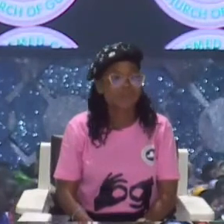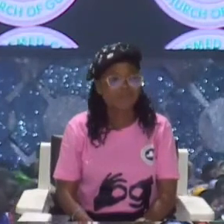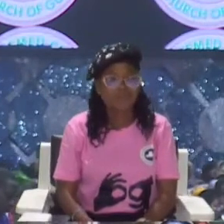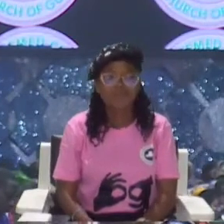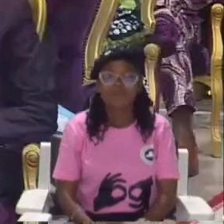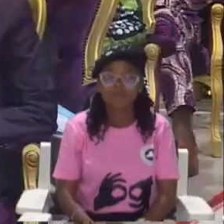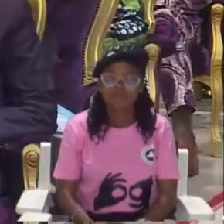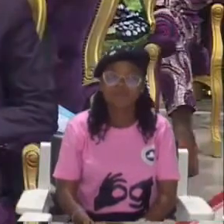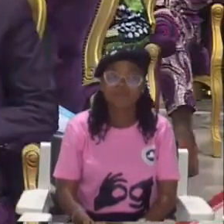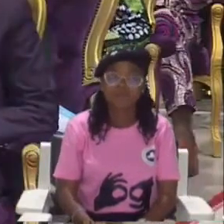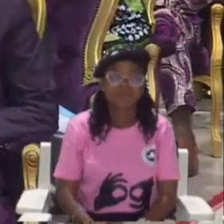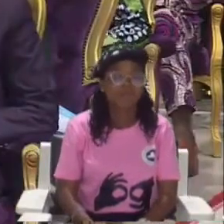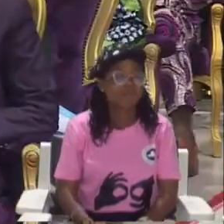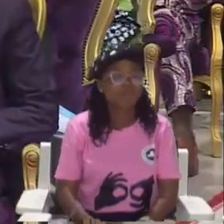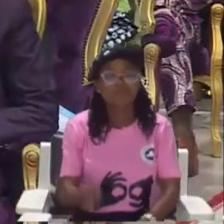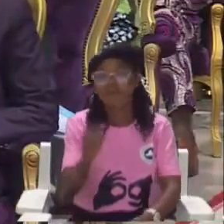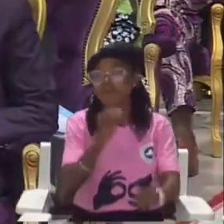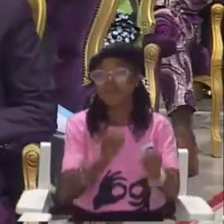Oh.